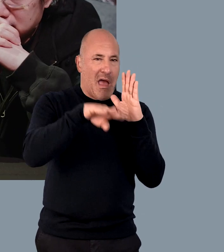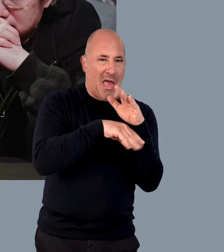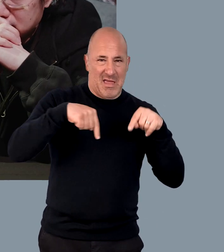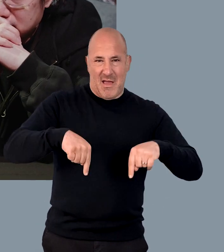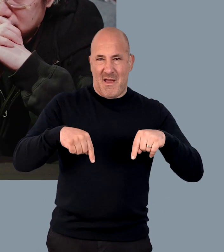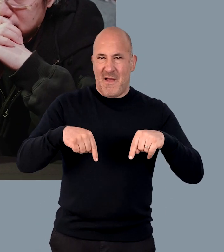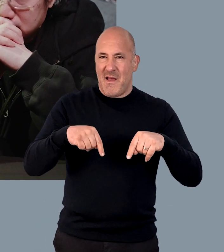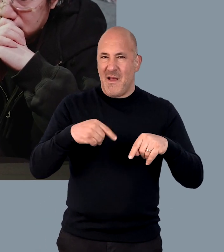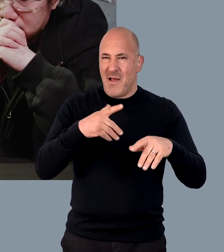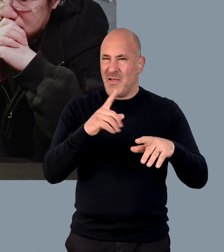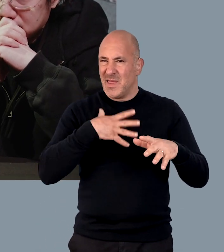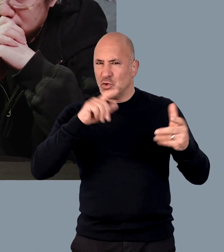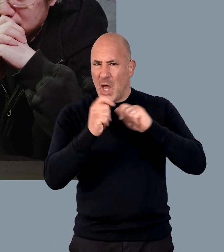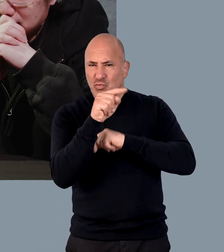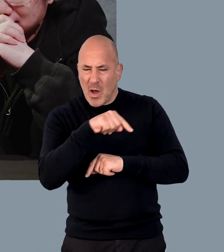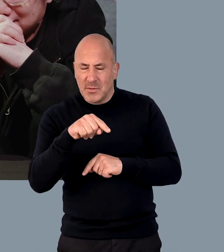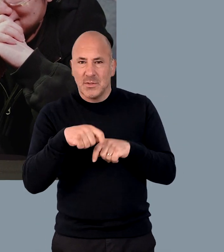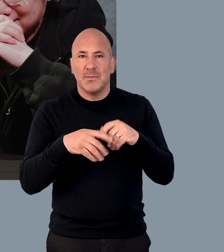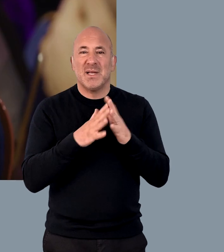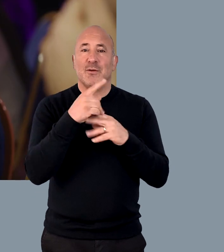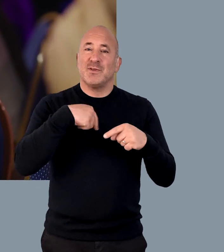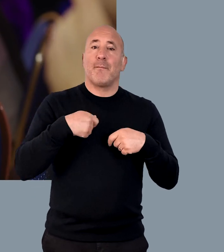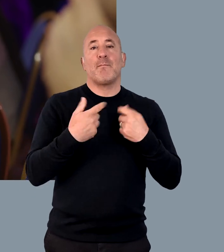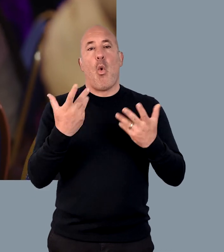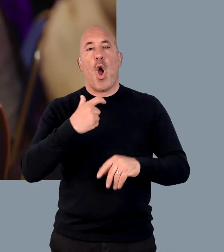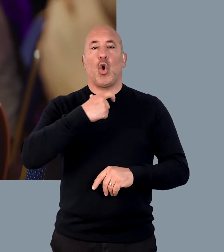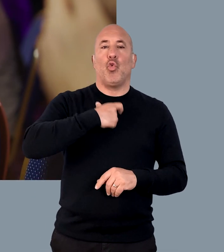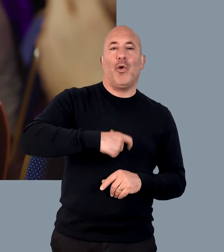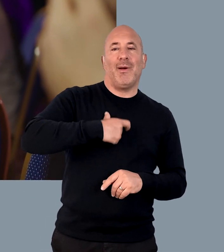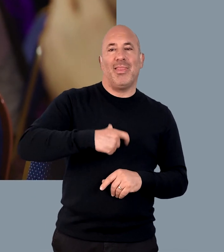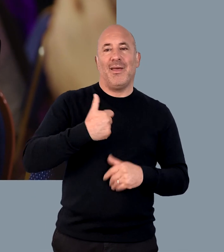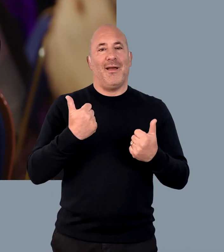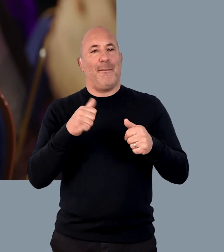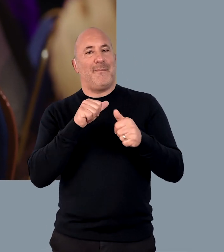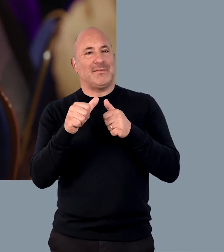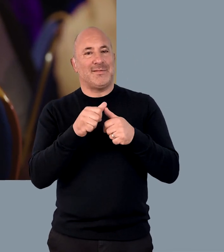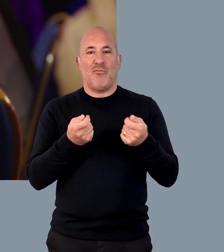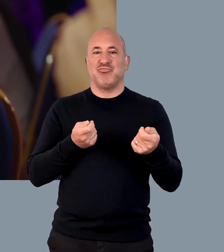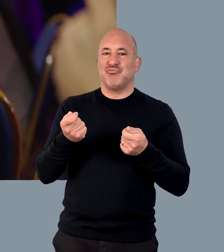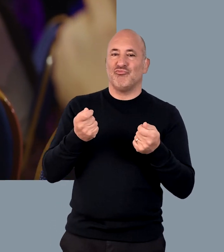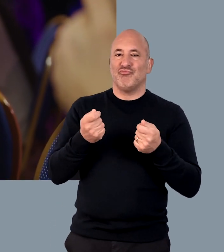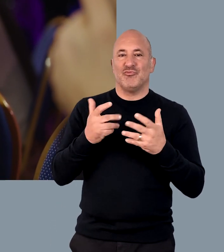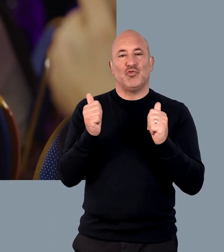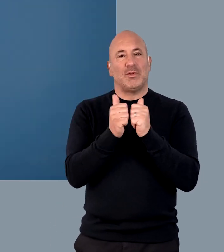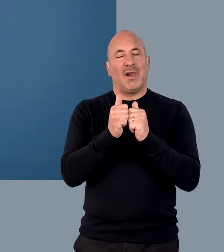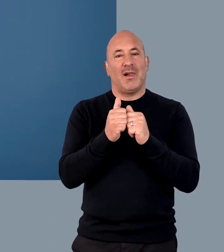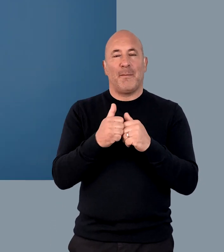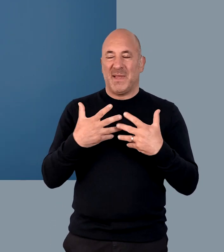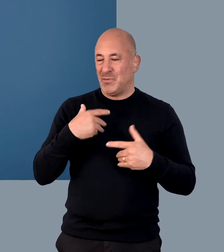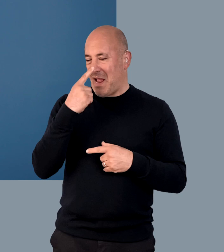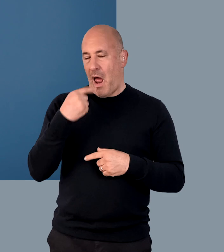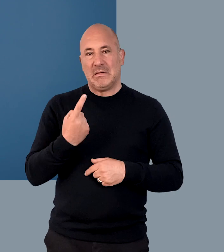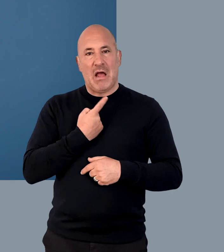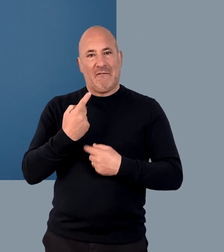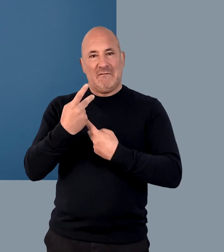what needs to change so that we can live in a much more human way and facilitate things in a much more human way, where